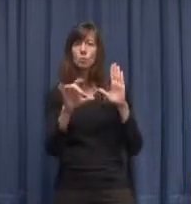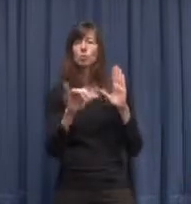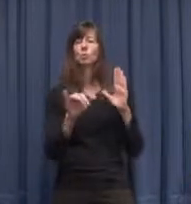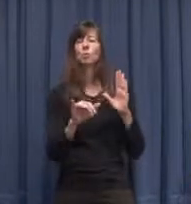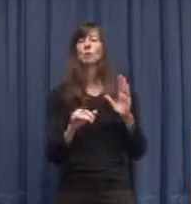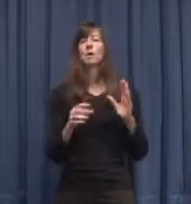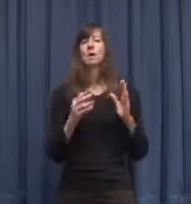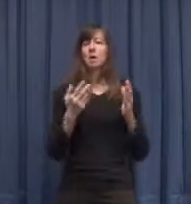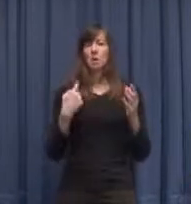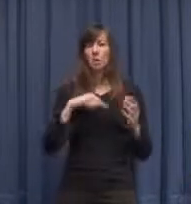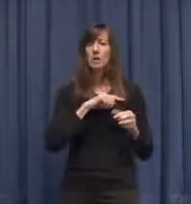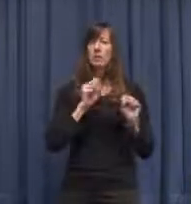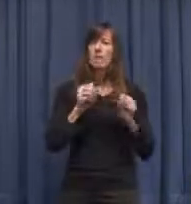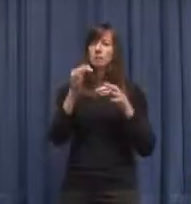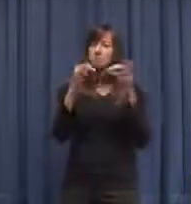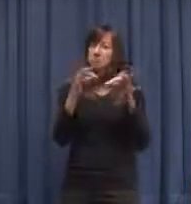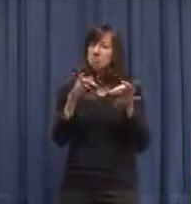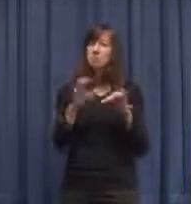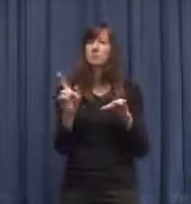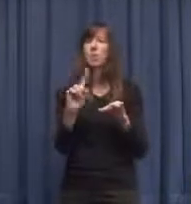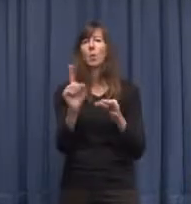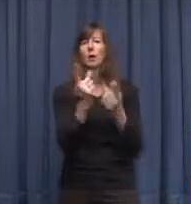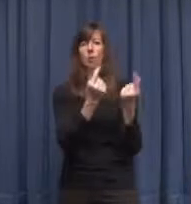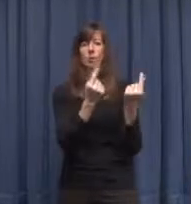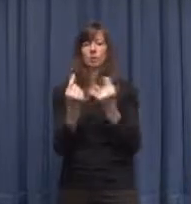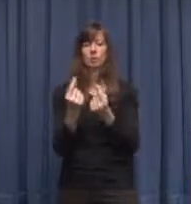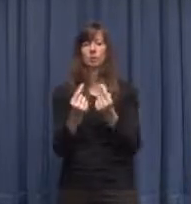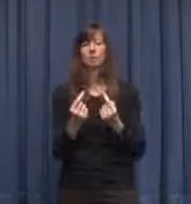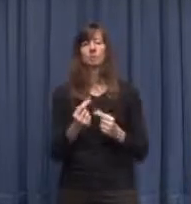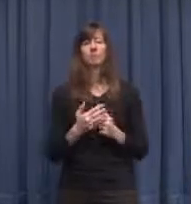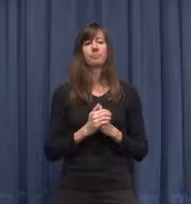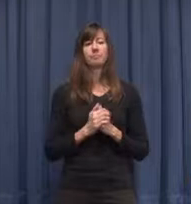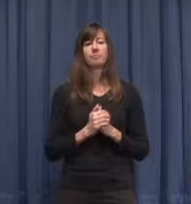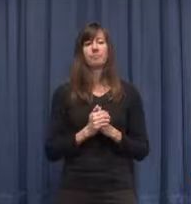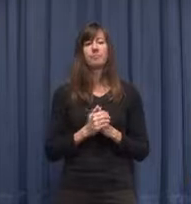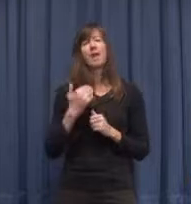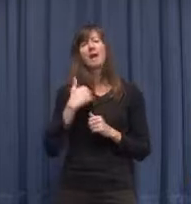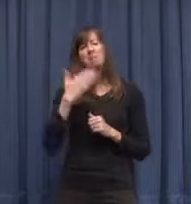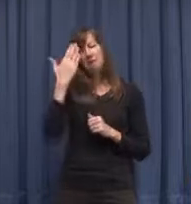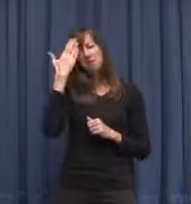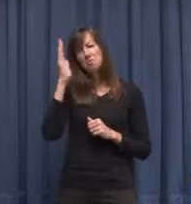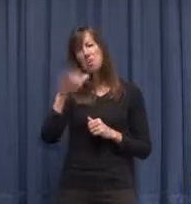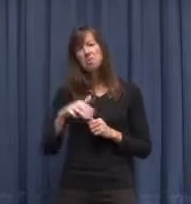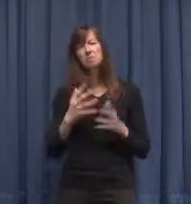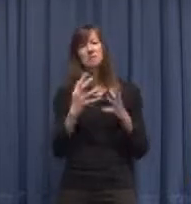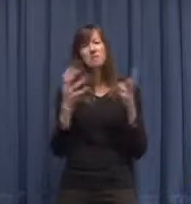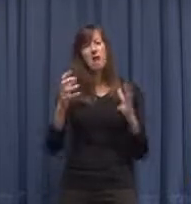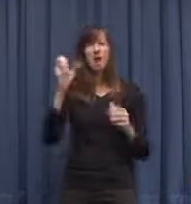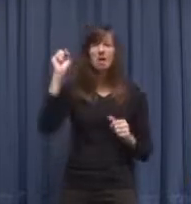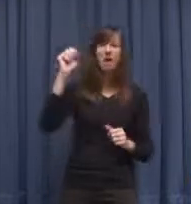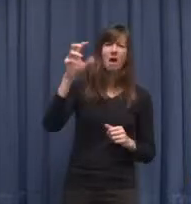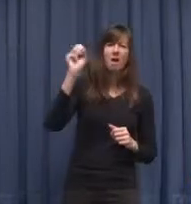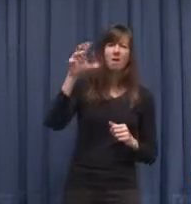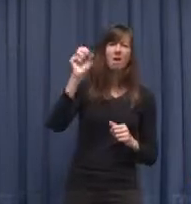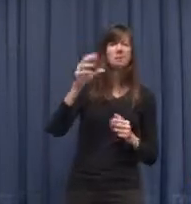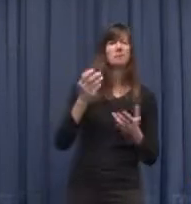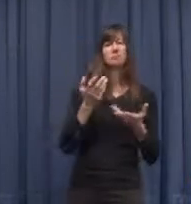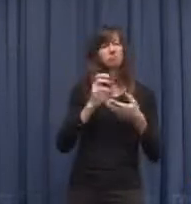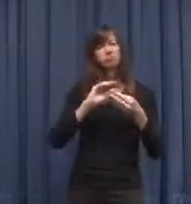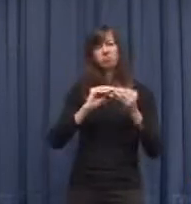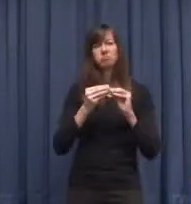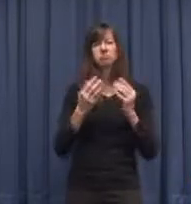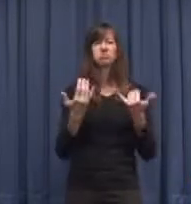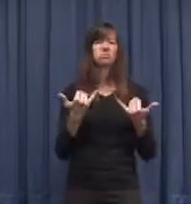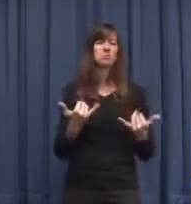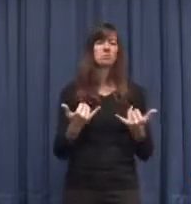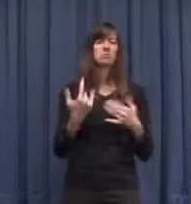be. So I know that was rapid fire to get through, and I appreciate everybody tuning in.